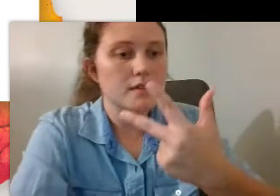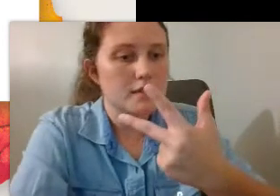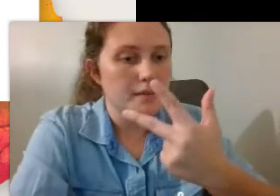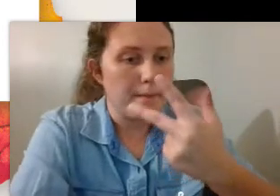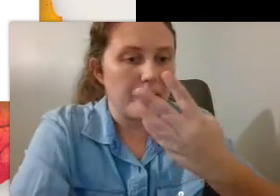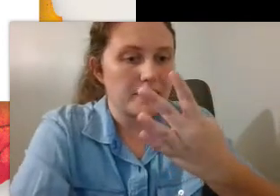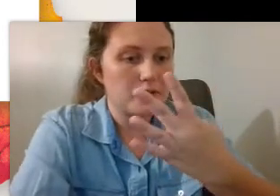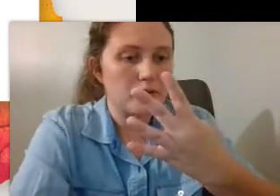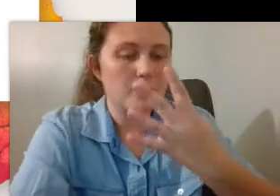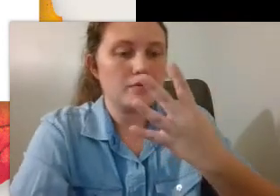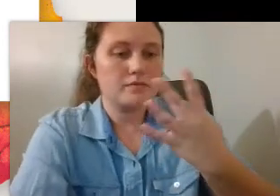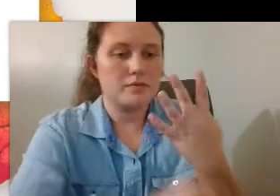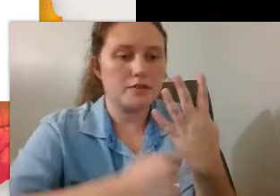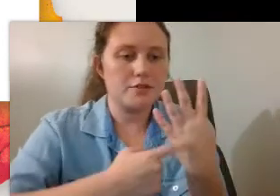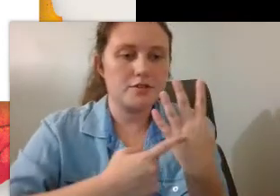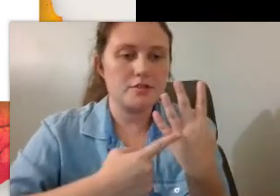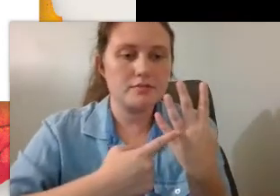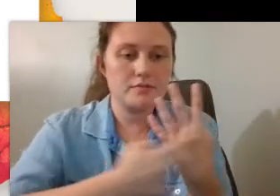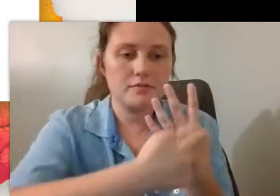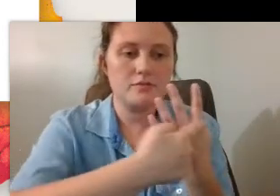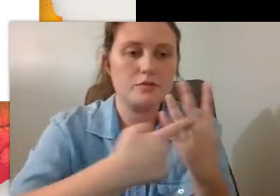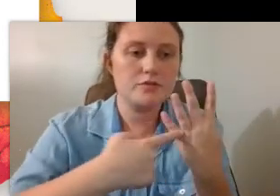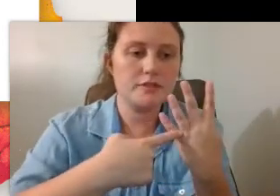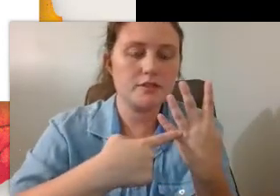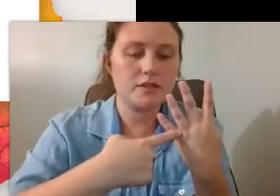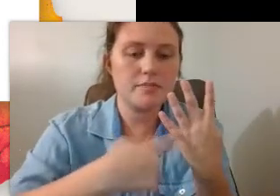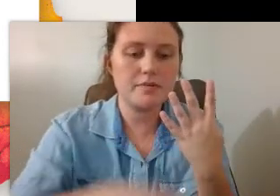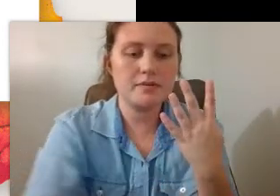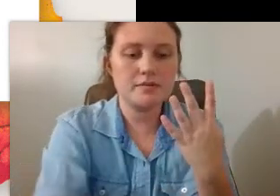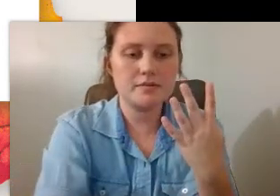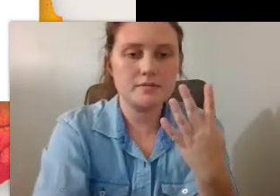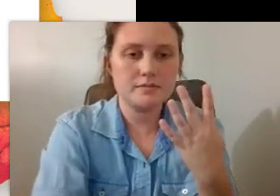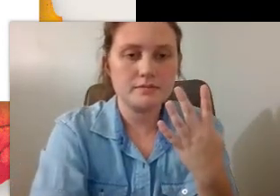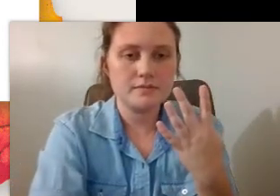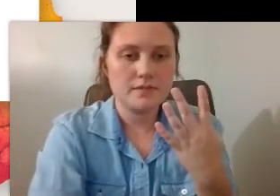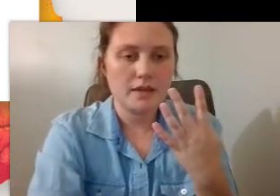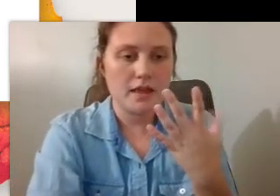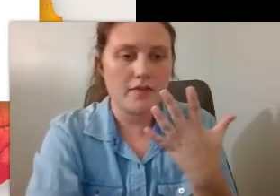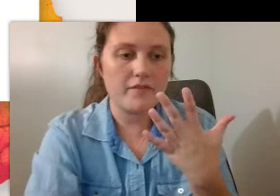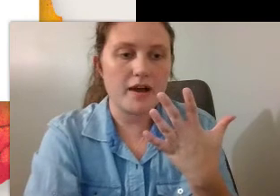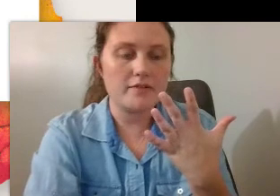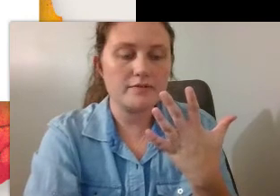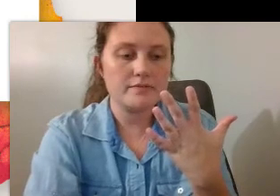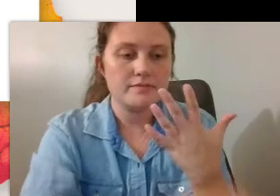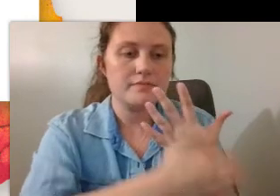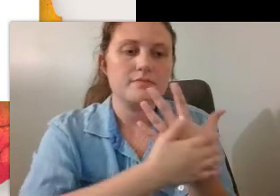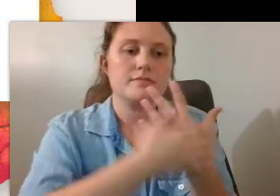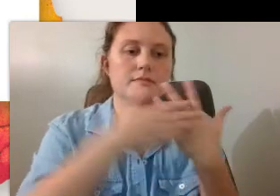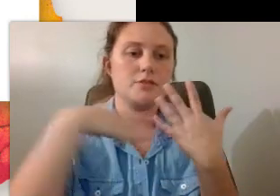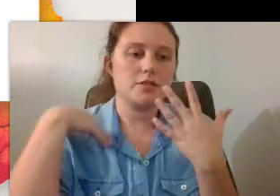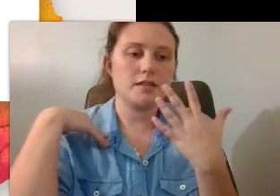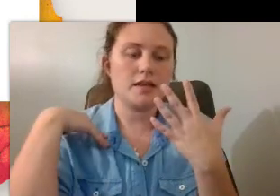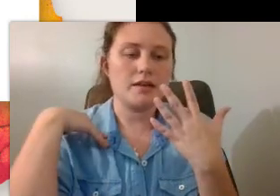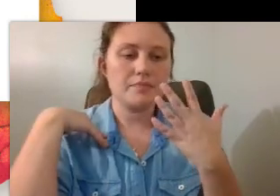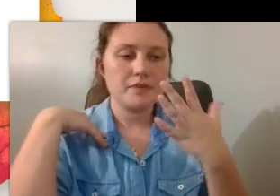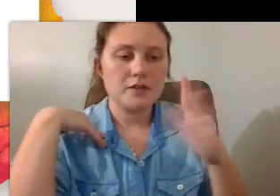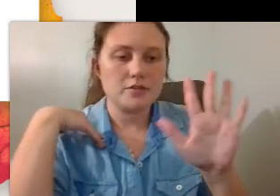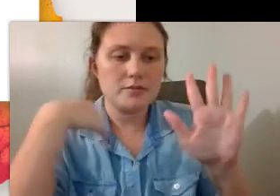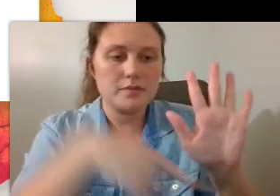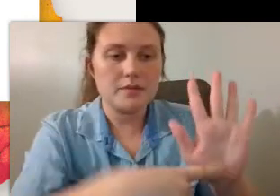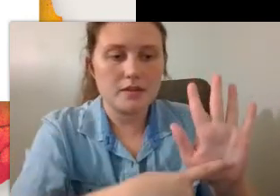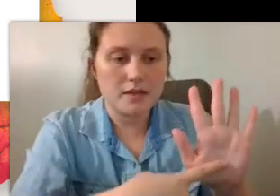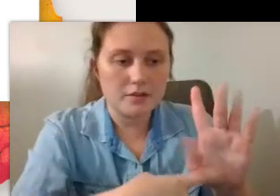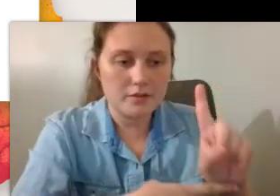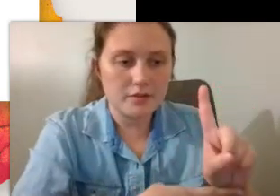4, back to normal, what we're used to. 4 fingers up. And then 5, just like that.